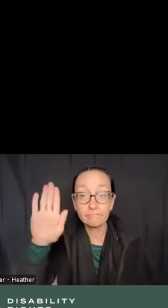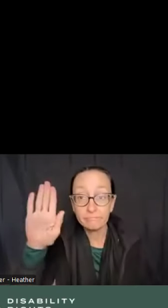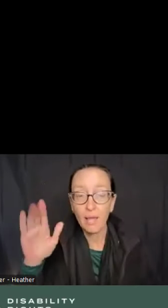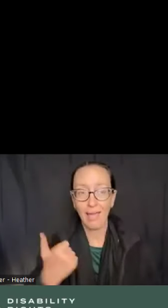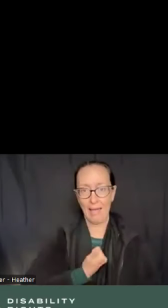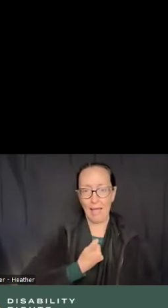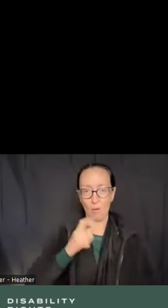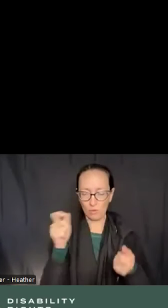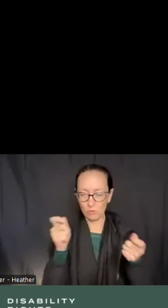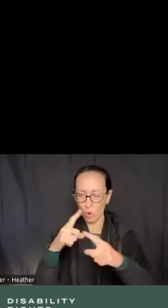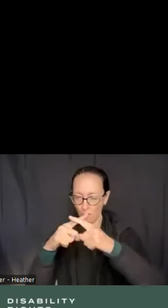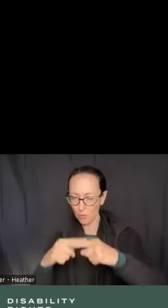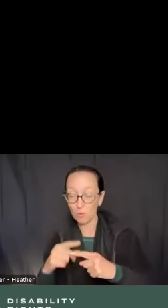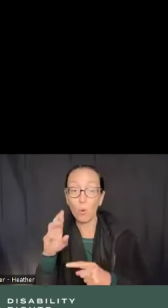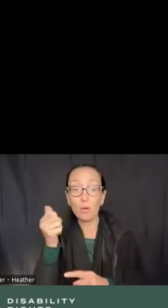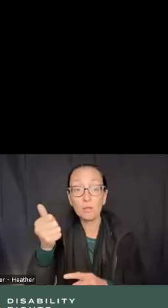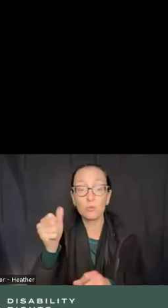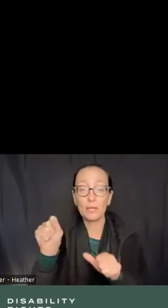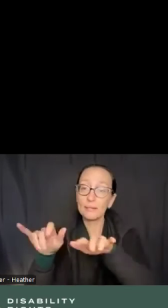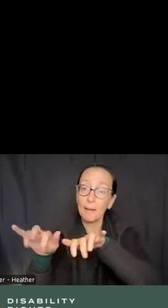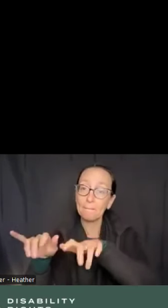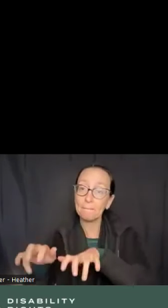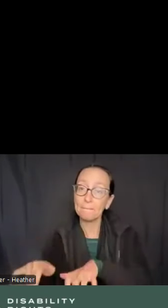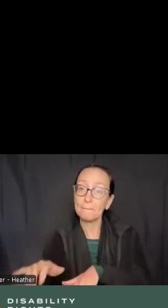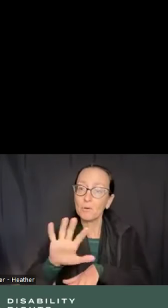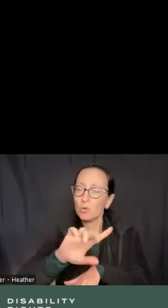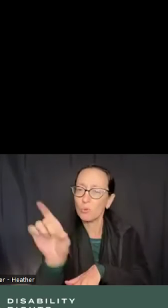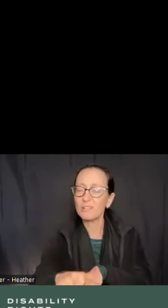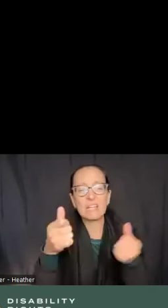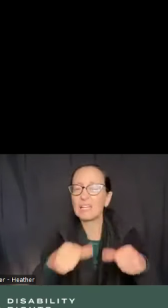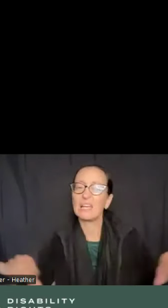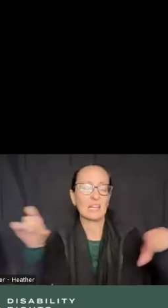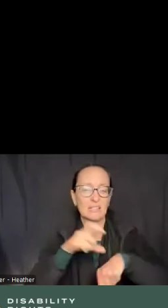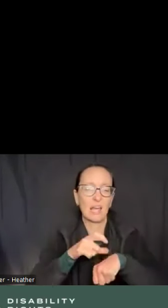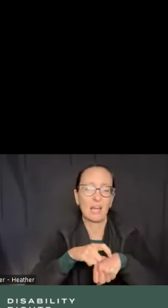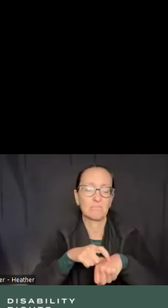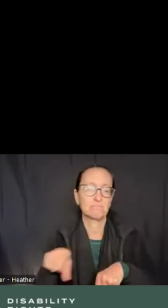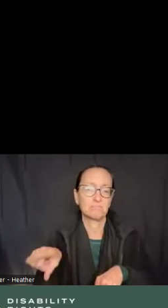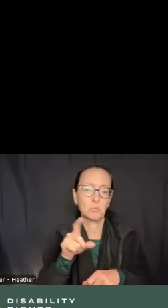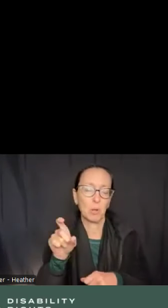can go ahead and type your question into the chat box at any time during the presentation.